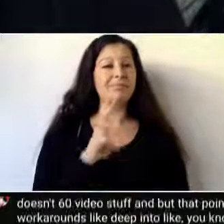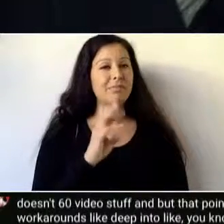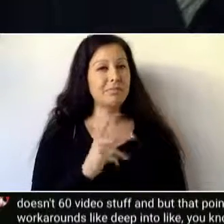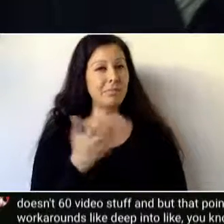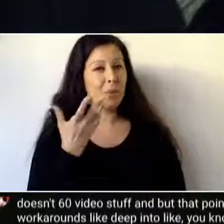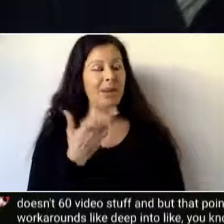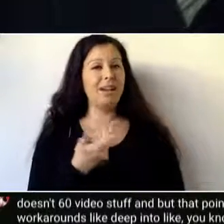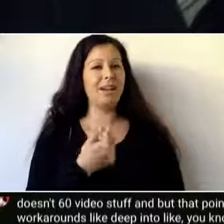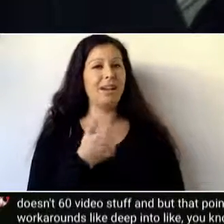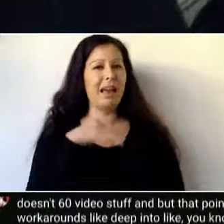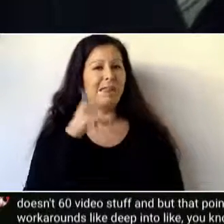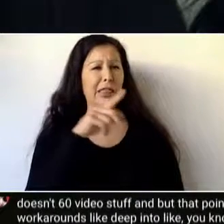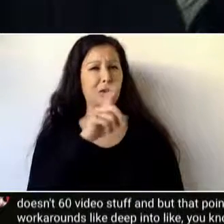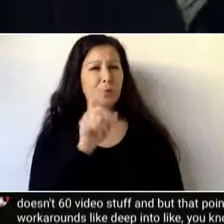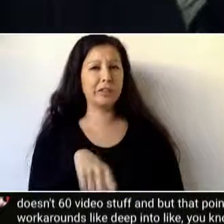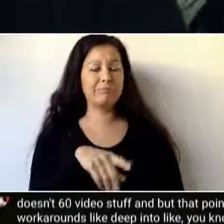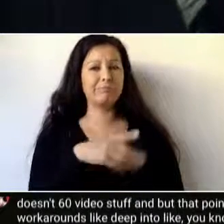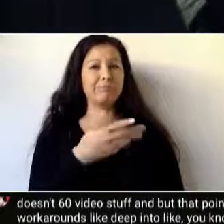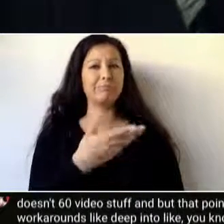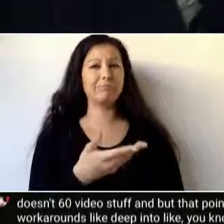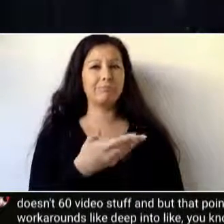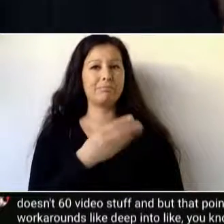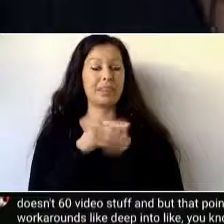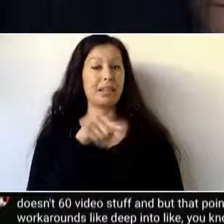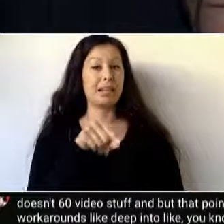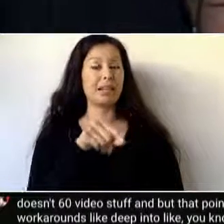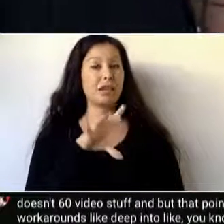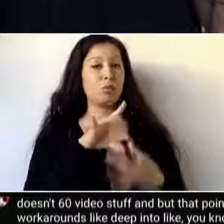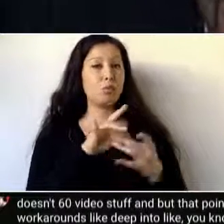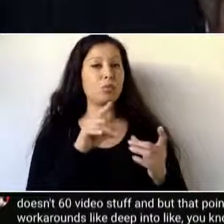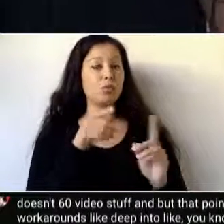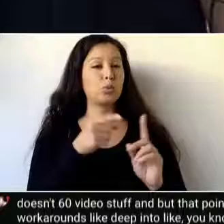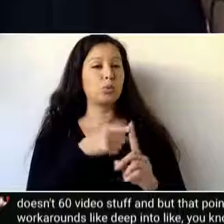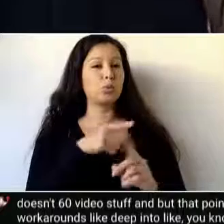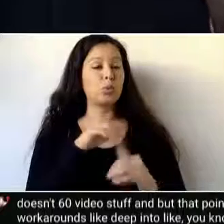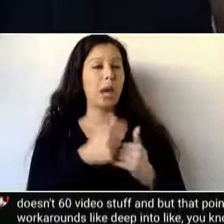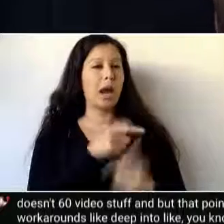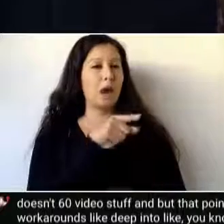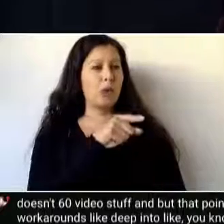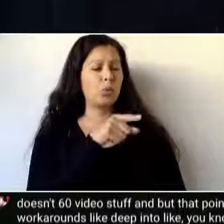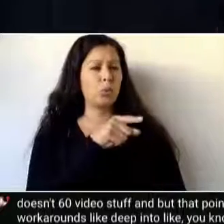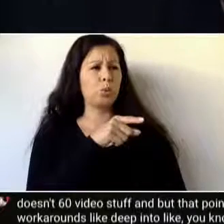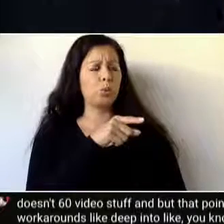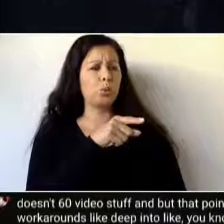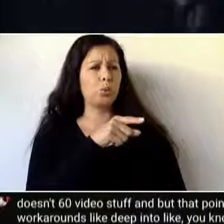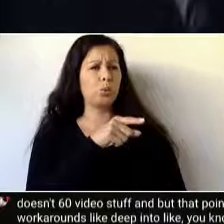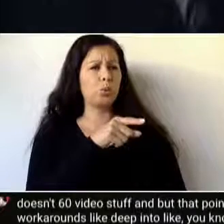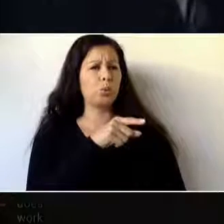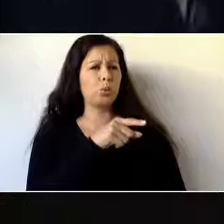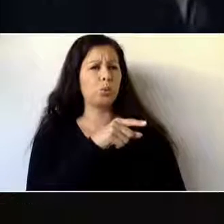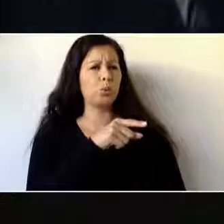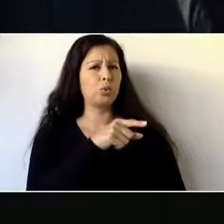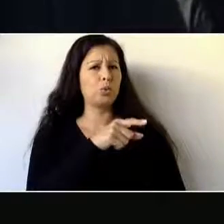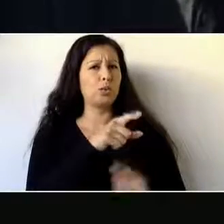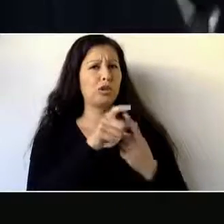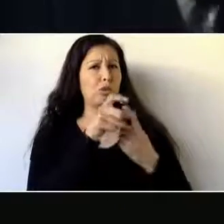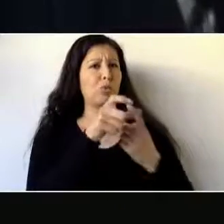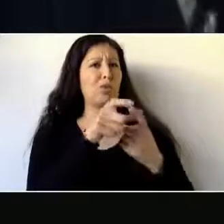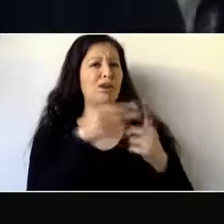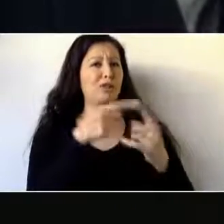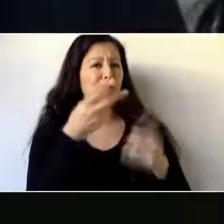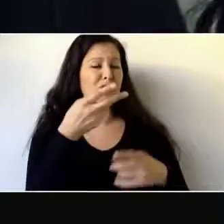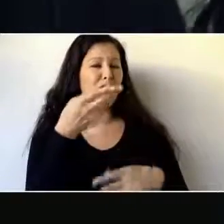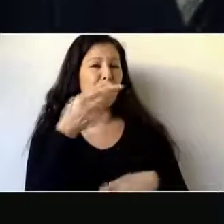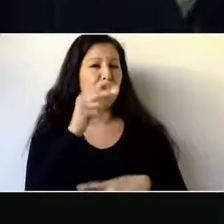There is another question, and this is in regards to how you were talking about how you had to run to the horizon line and